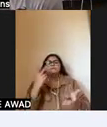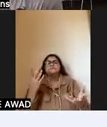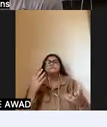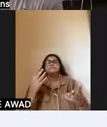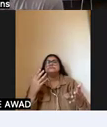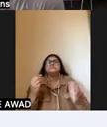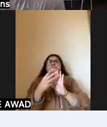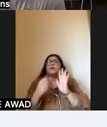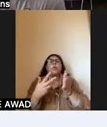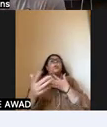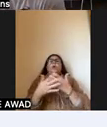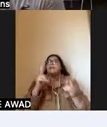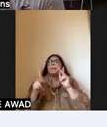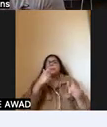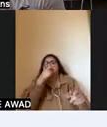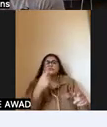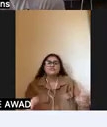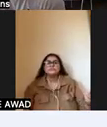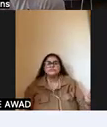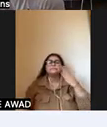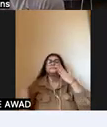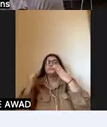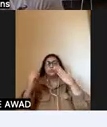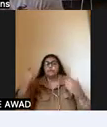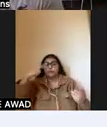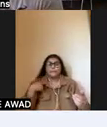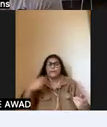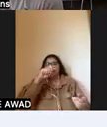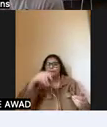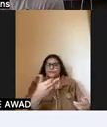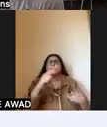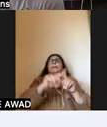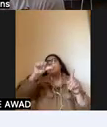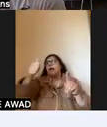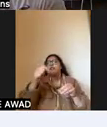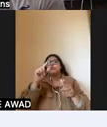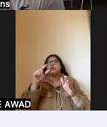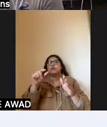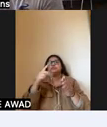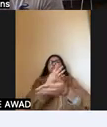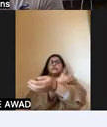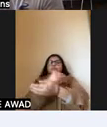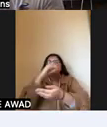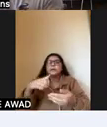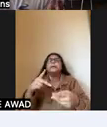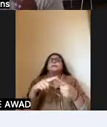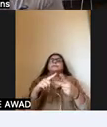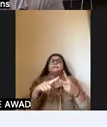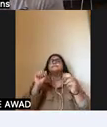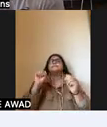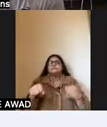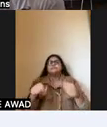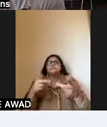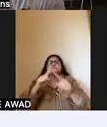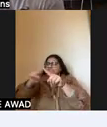whatever interests us at the time. So for me, it's parrotfishes, but for my other grad students and postdocs, it could be anything ranging from Antarctic ice